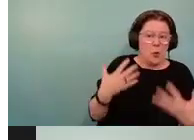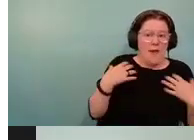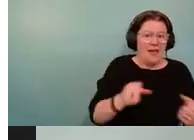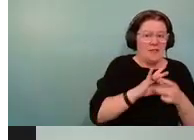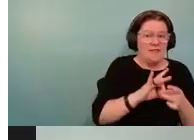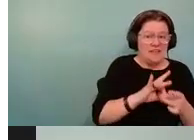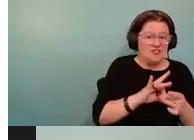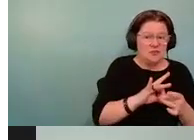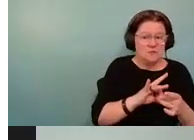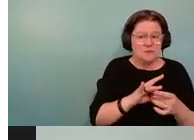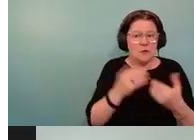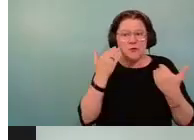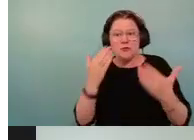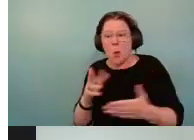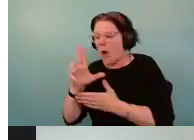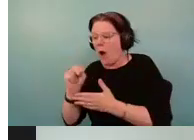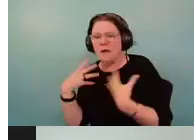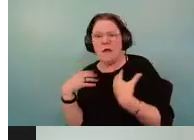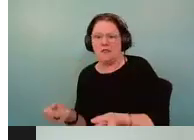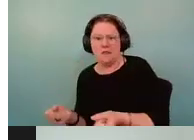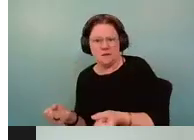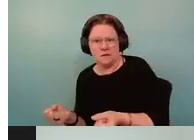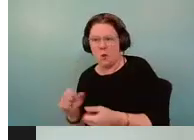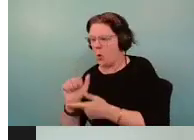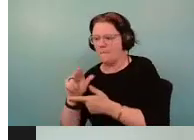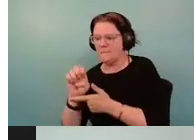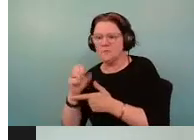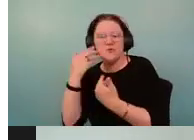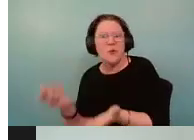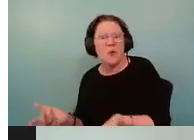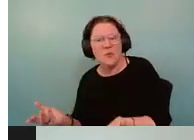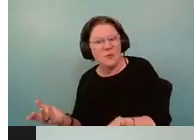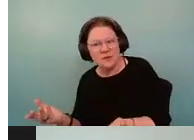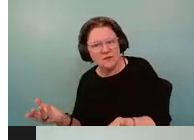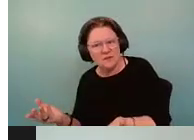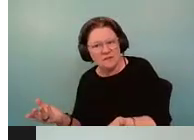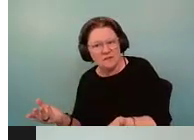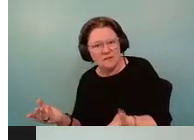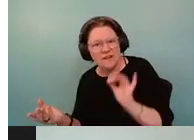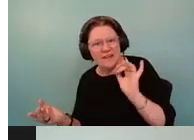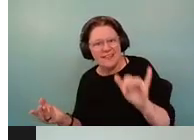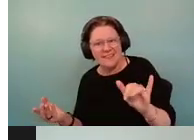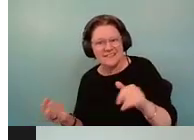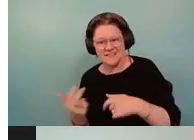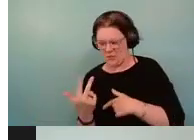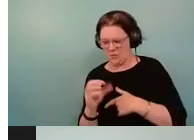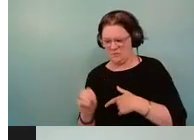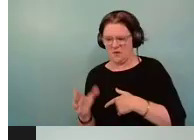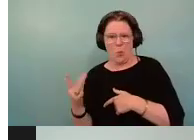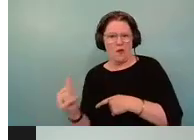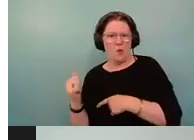are, then you don't know what unhealthy or abuse looks like. And therefore, that's part of that 3% of why they're